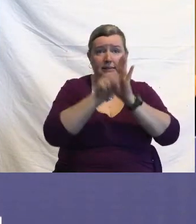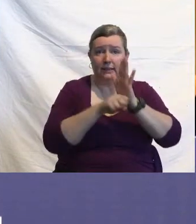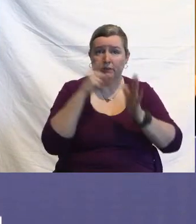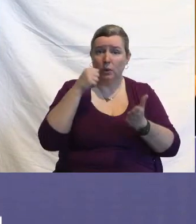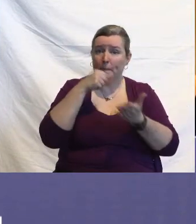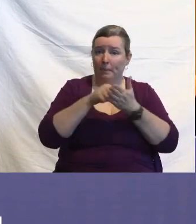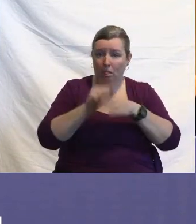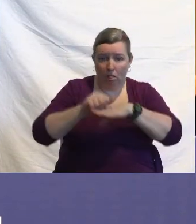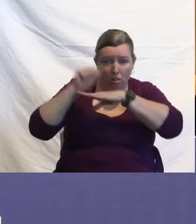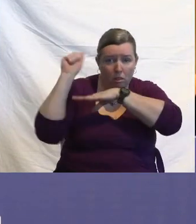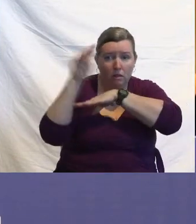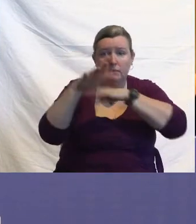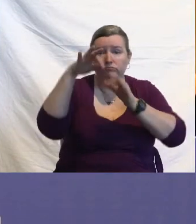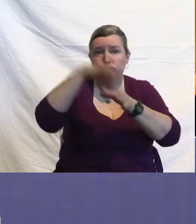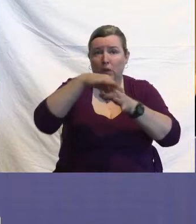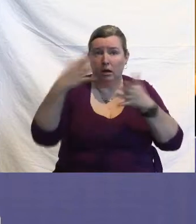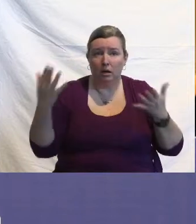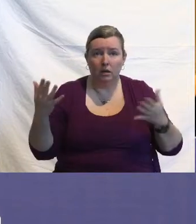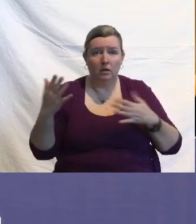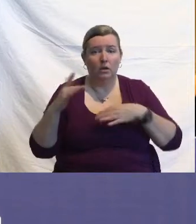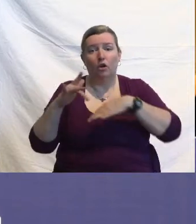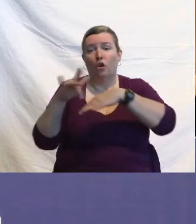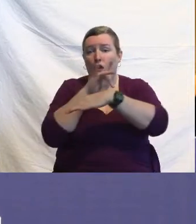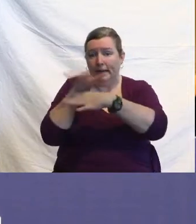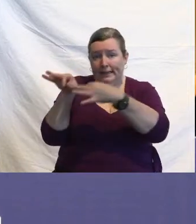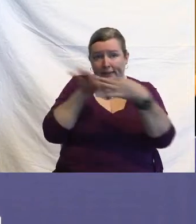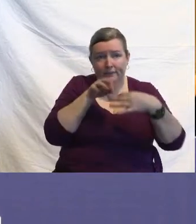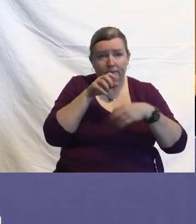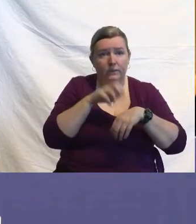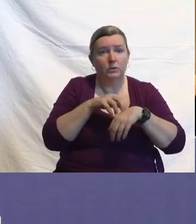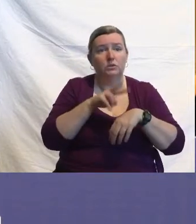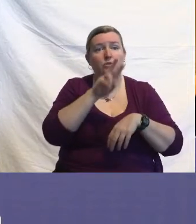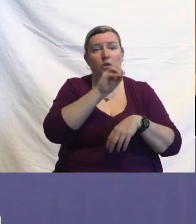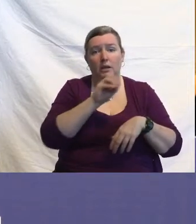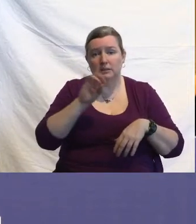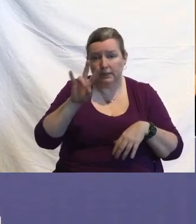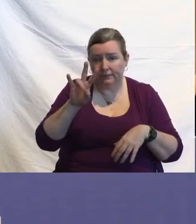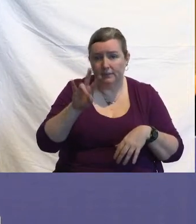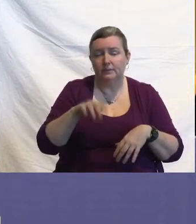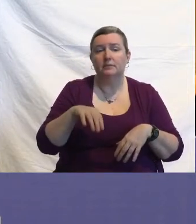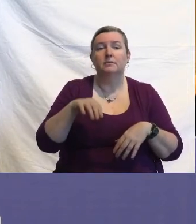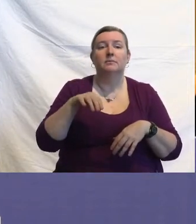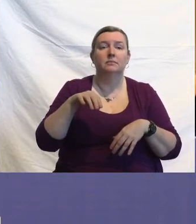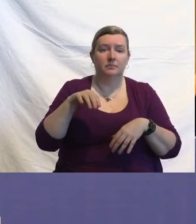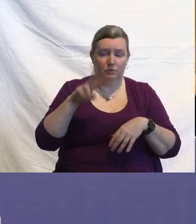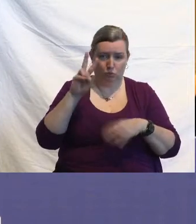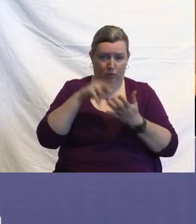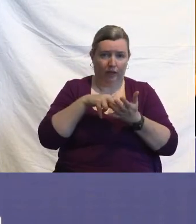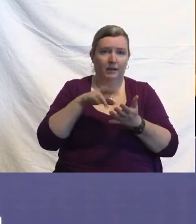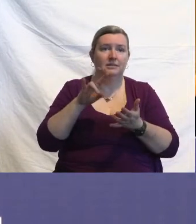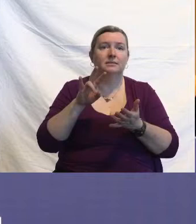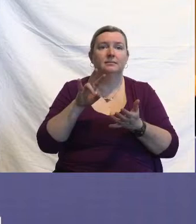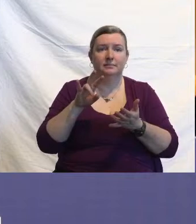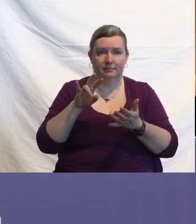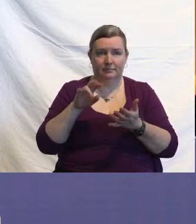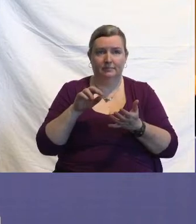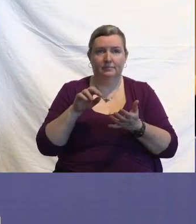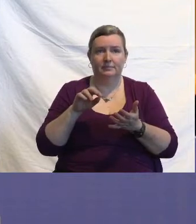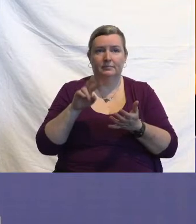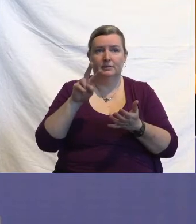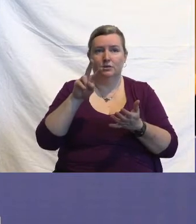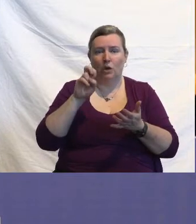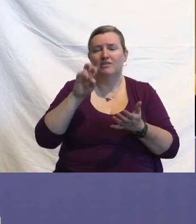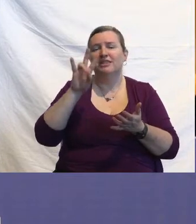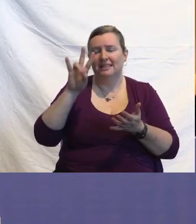with 207,000, early in-person voting rather, first time out is a really good result. But